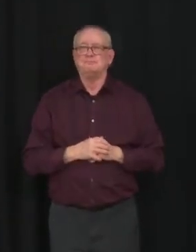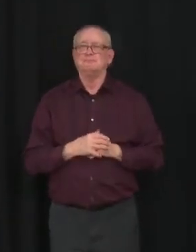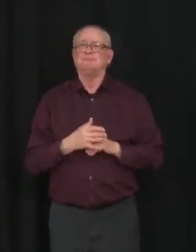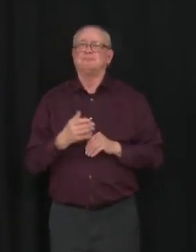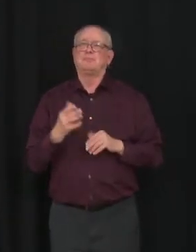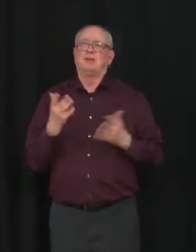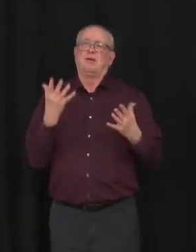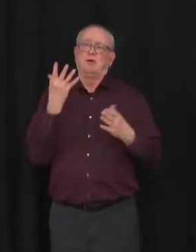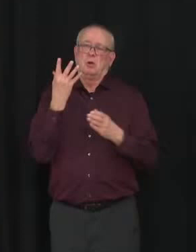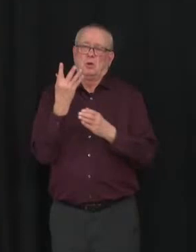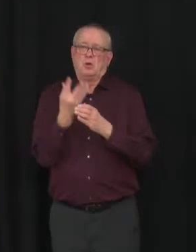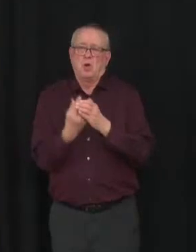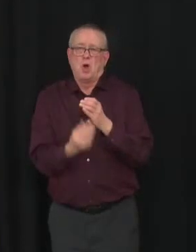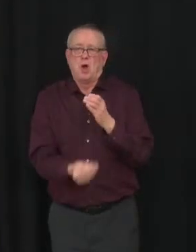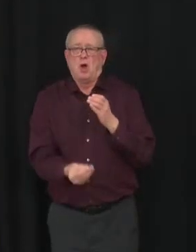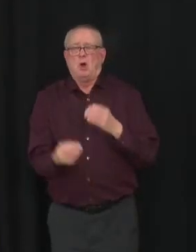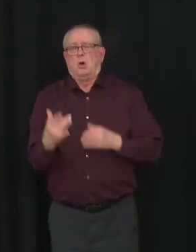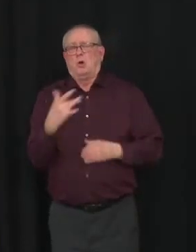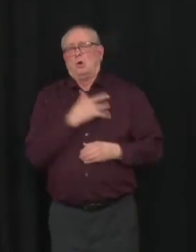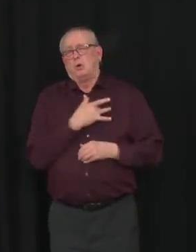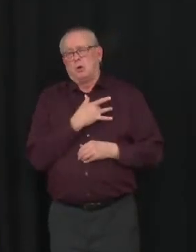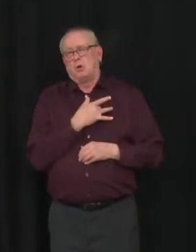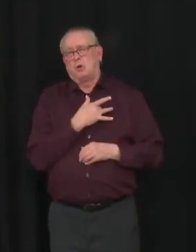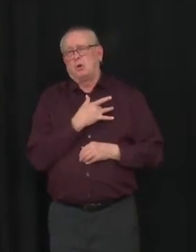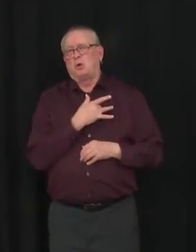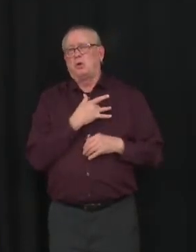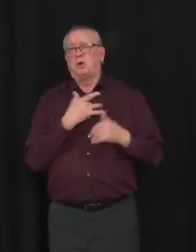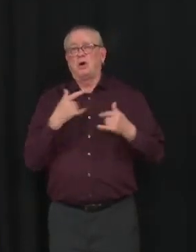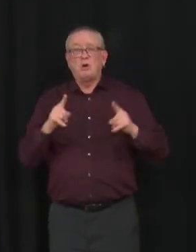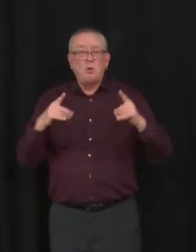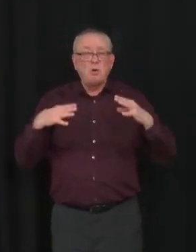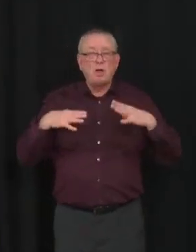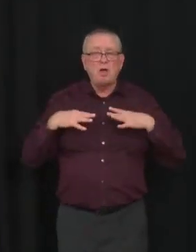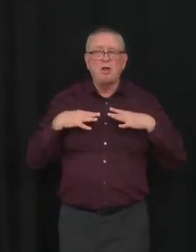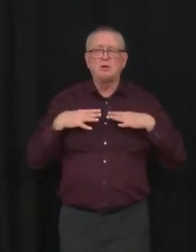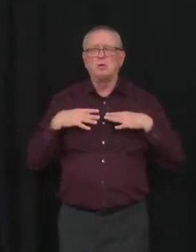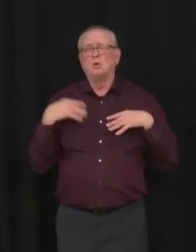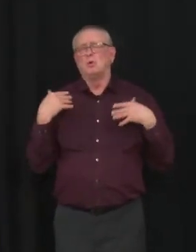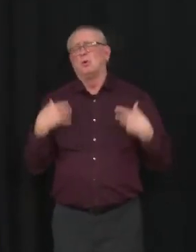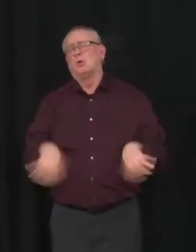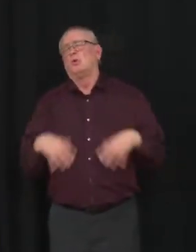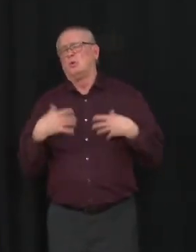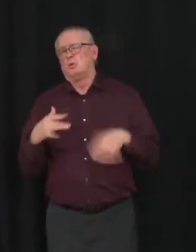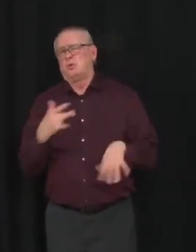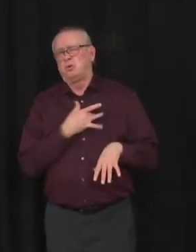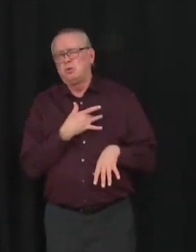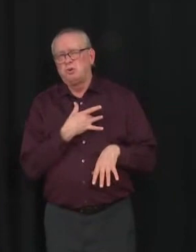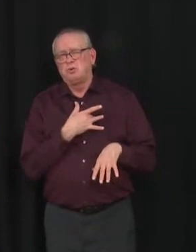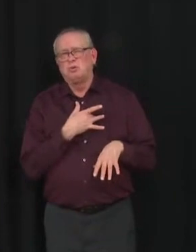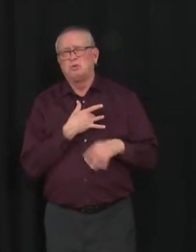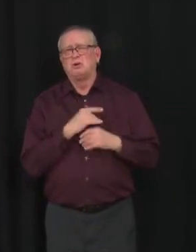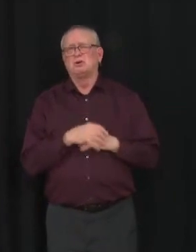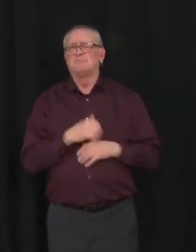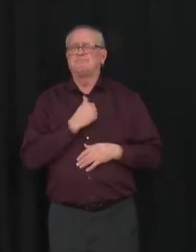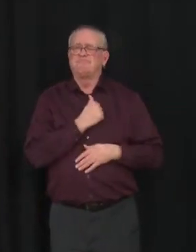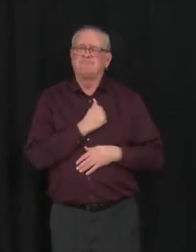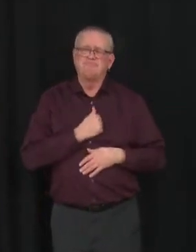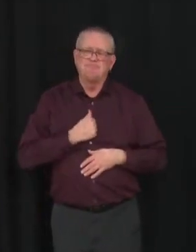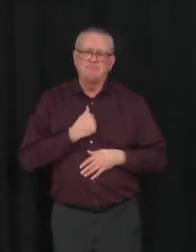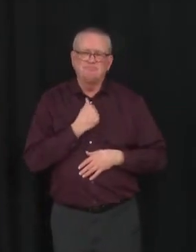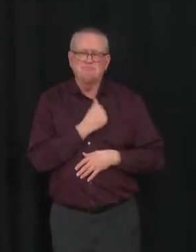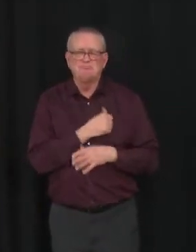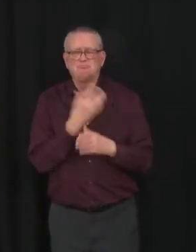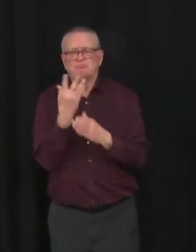can be especially difficult to lose someone during the holiday season. My thoughts are with all who have lost someone, whether to COVID or any